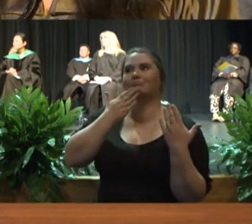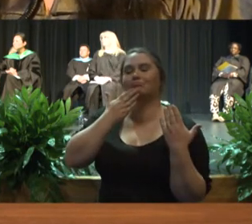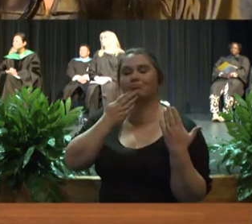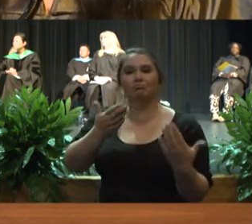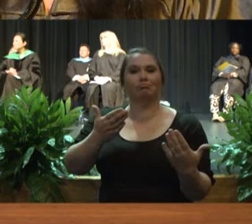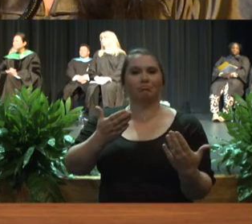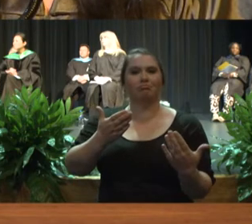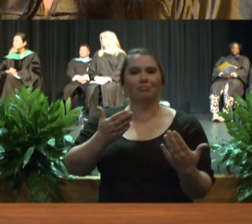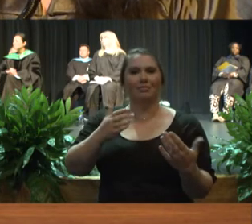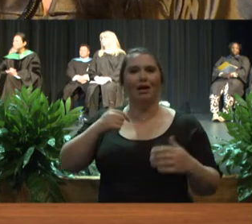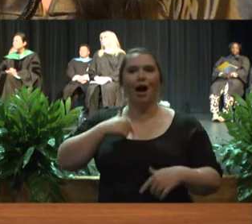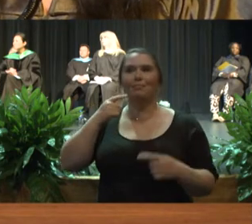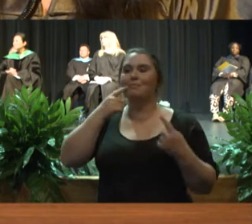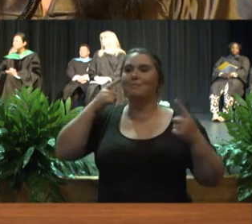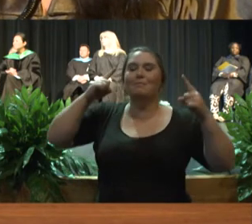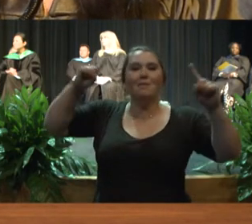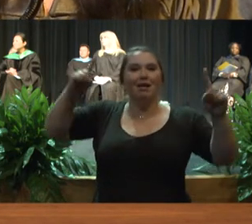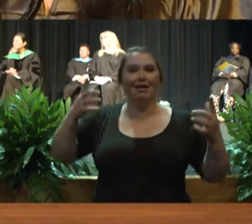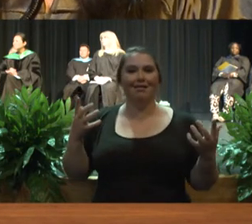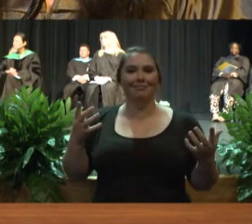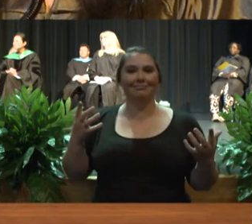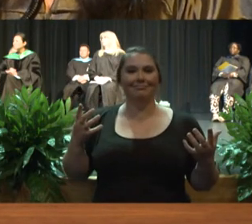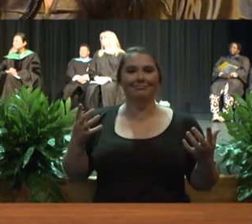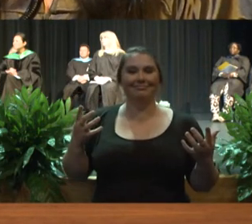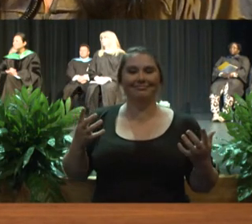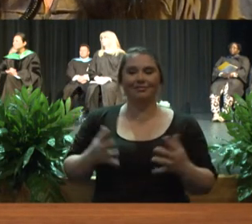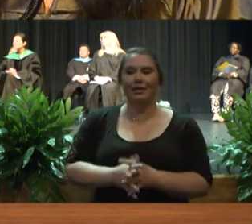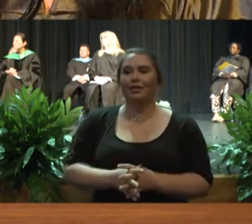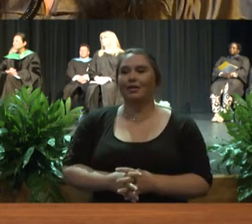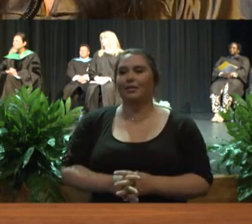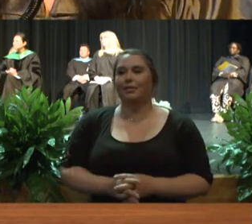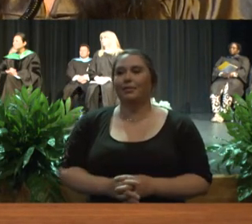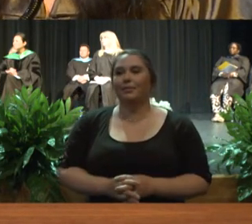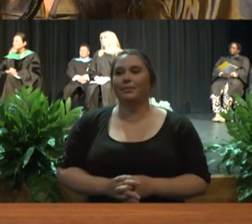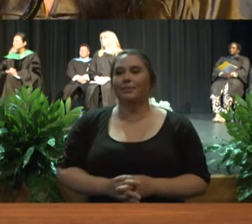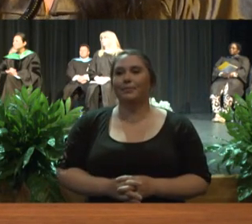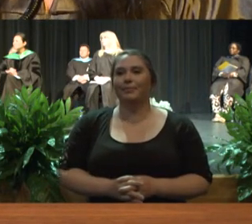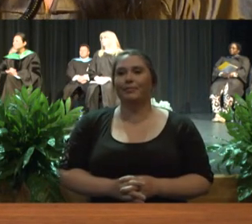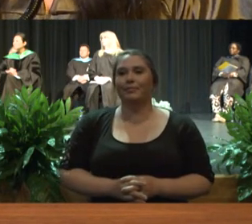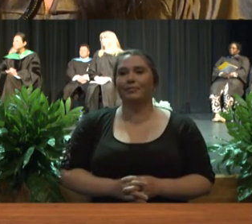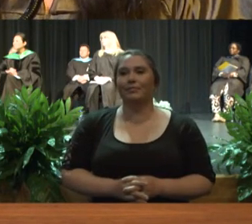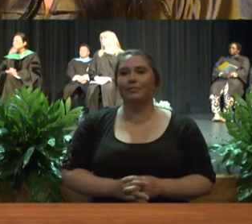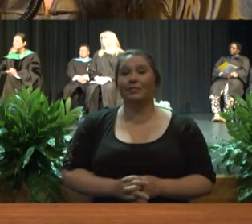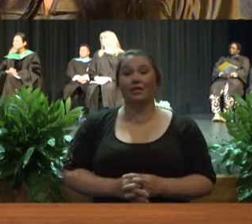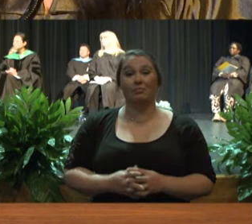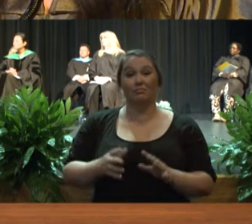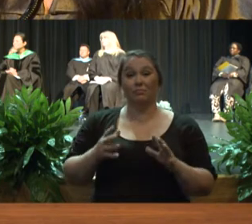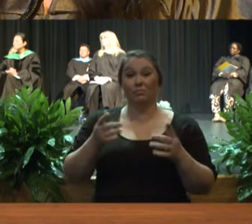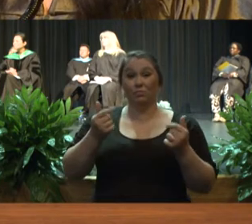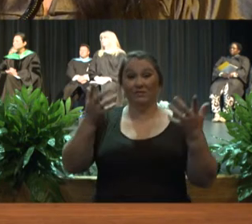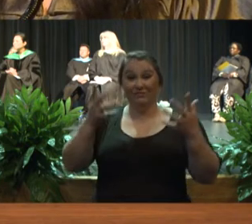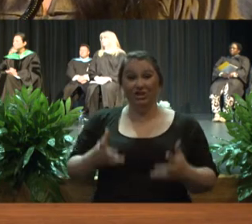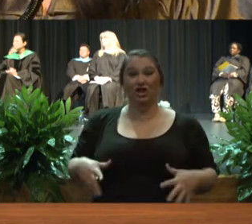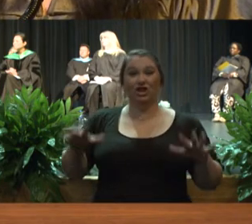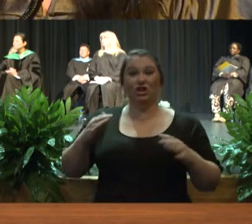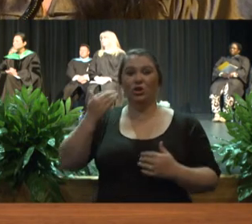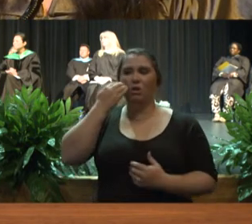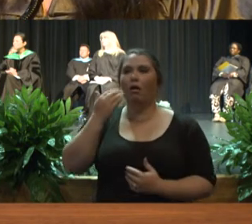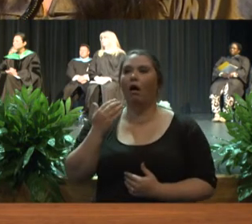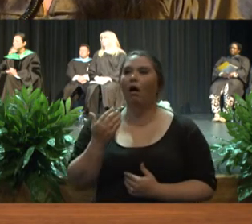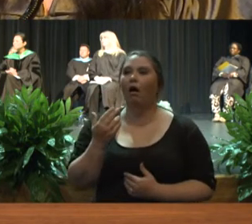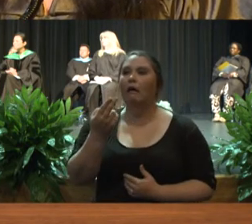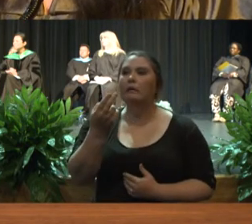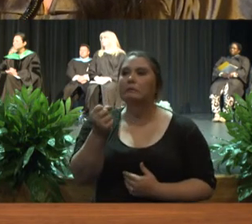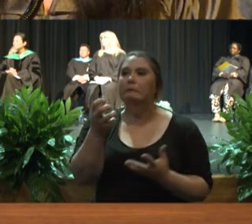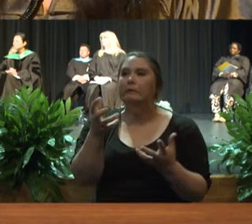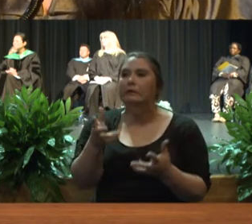and happy that we've made it this far, classmates. But when reality sets in, we'll brush off the thought of